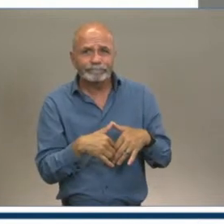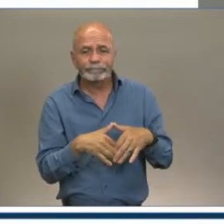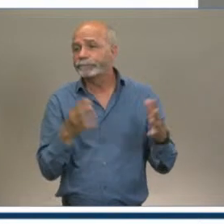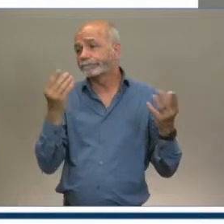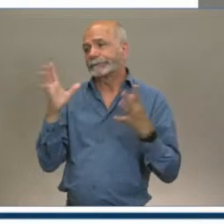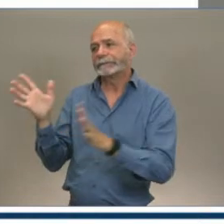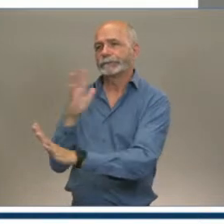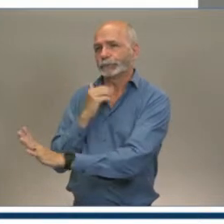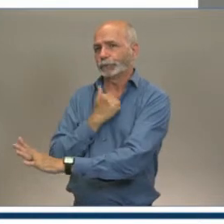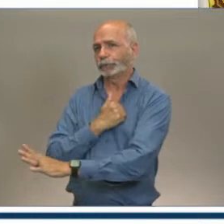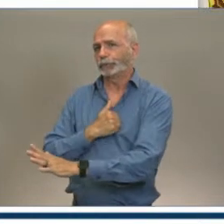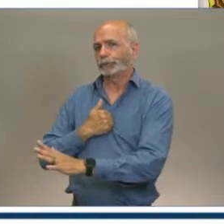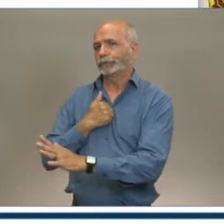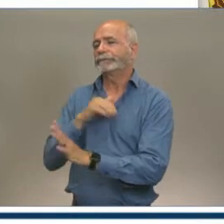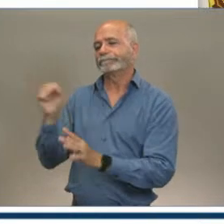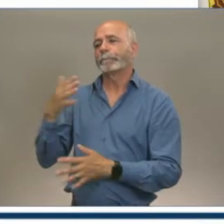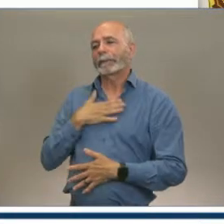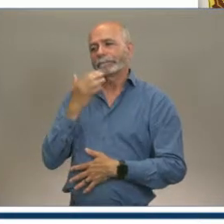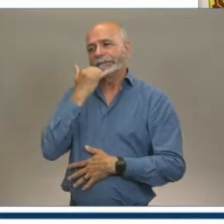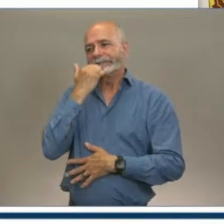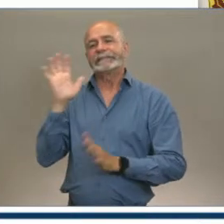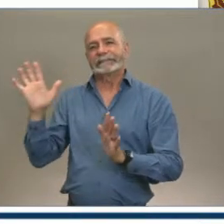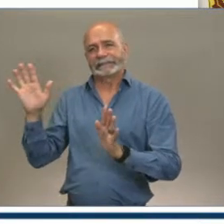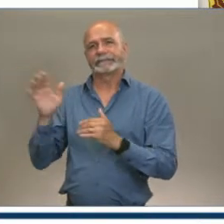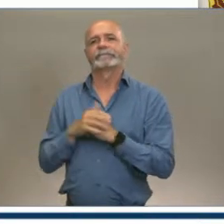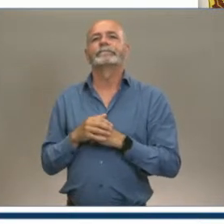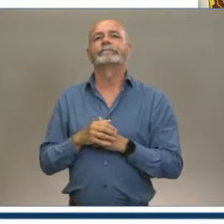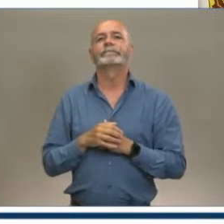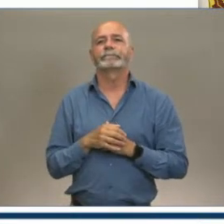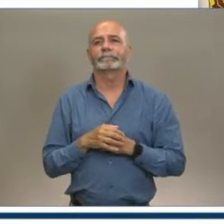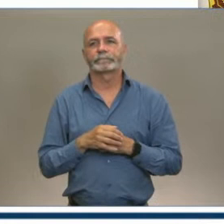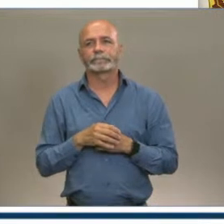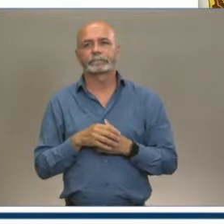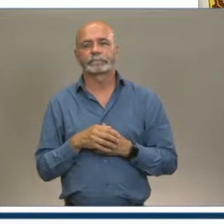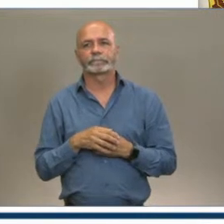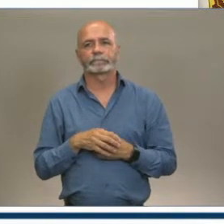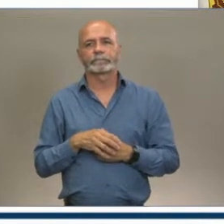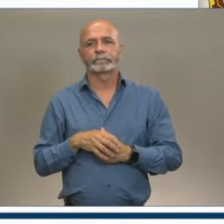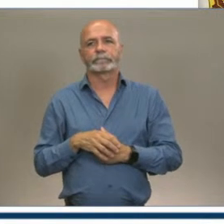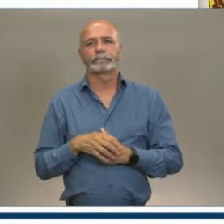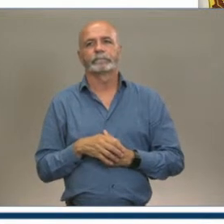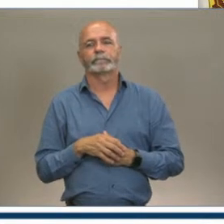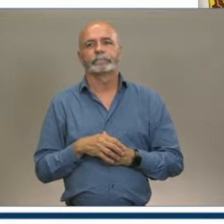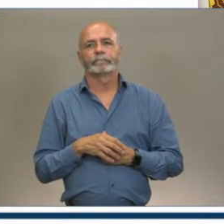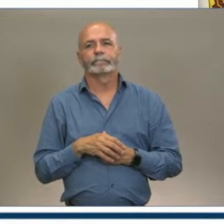error. Tim, do you have a follow-up question? Okay, that's helpful, thanks.